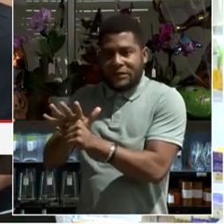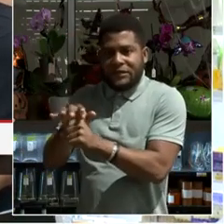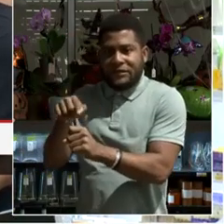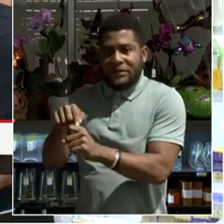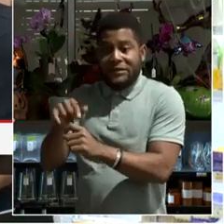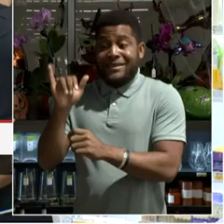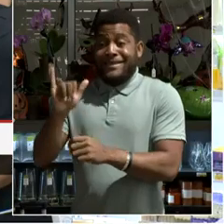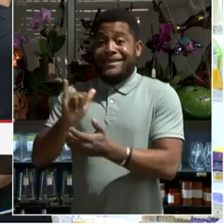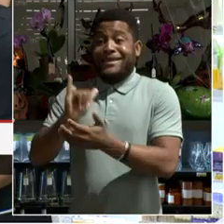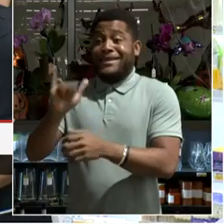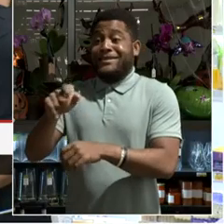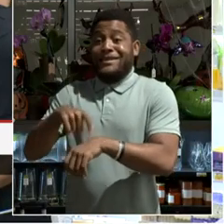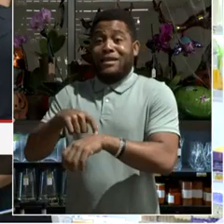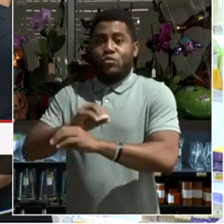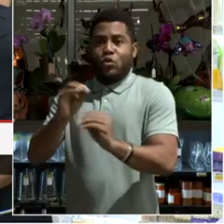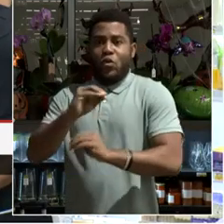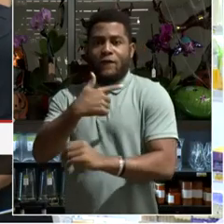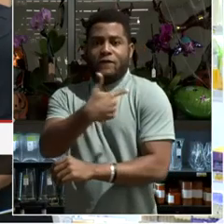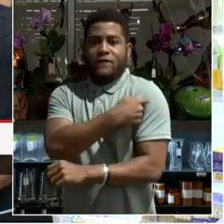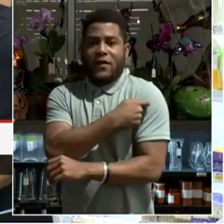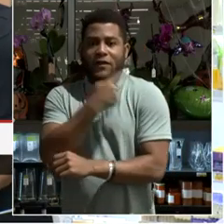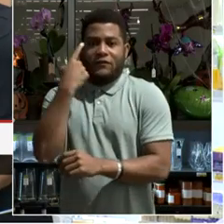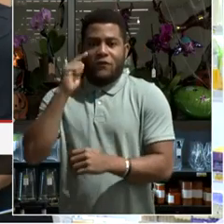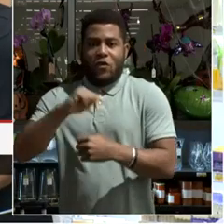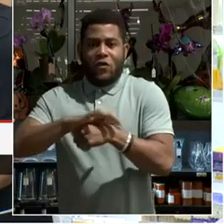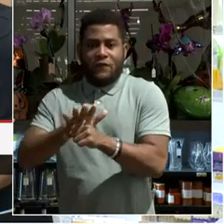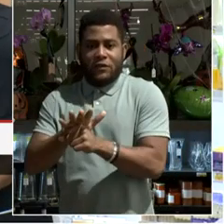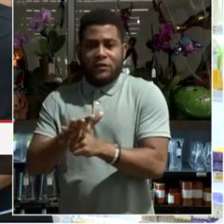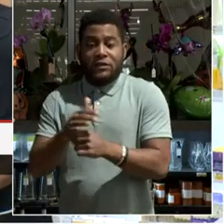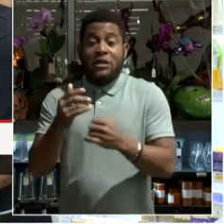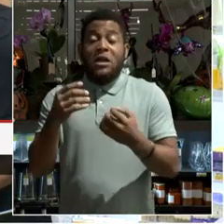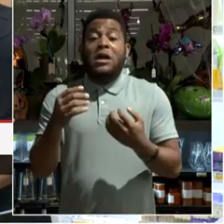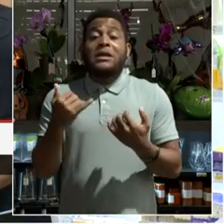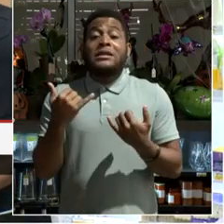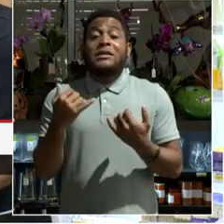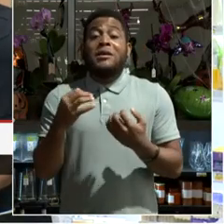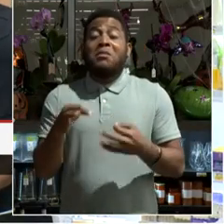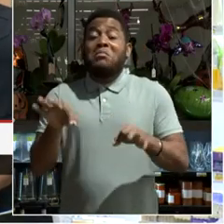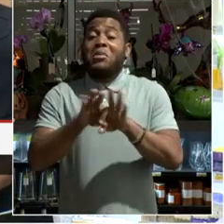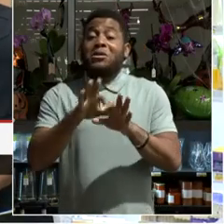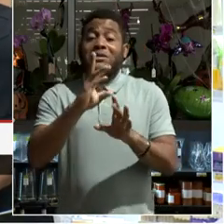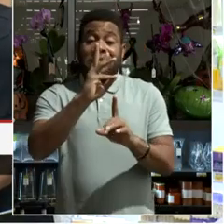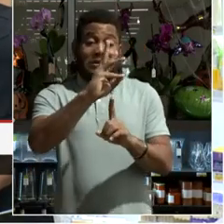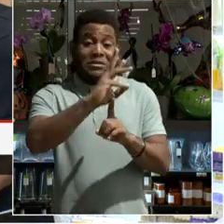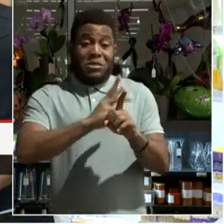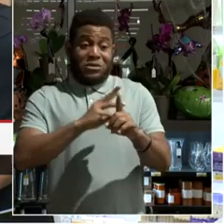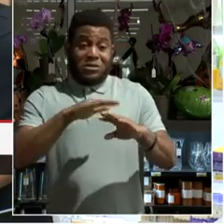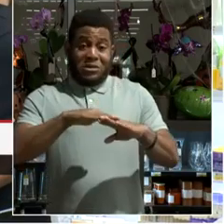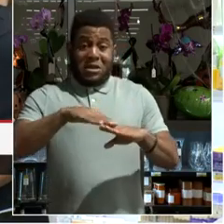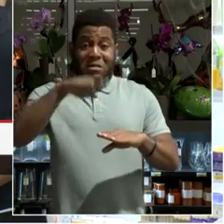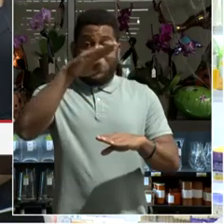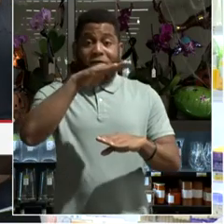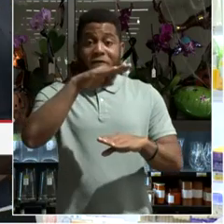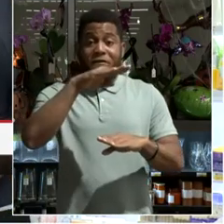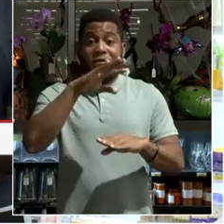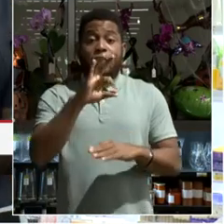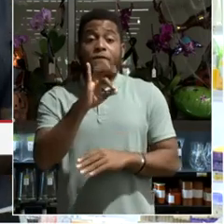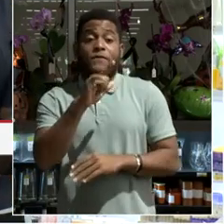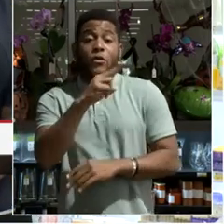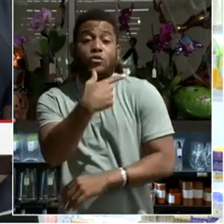for COVID-19 at the time. And so having everyone 6 months and older getting their flu shot became even